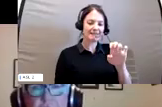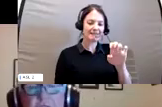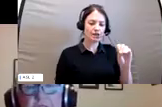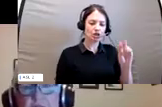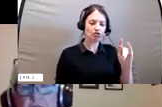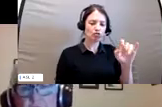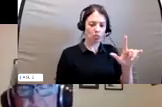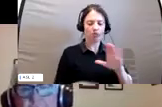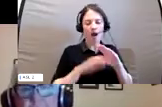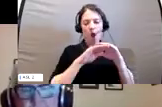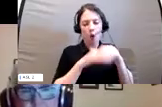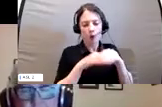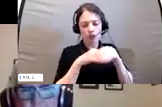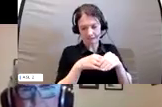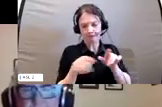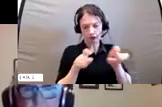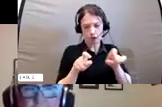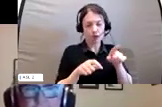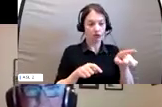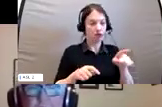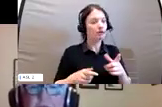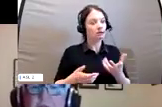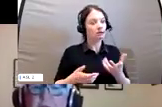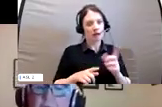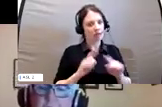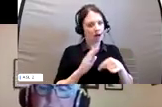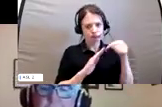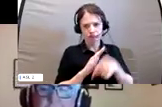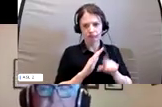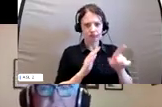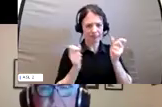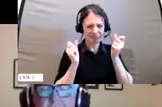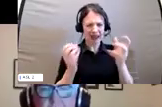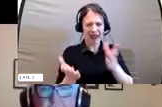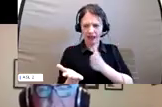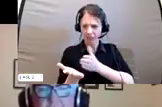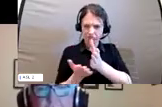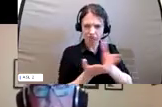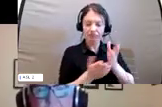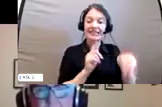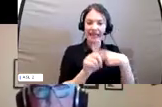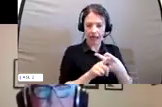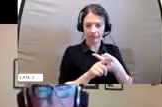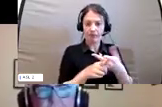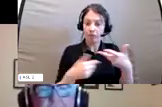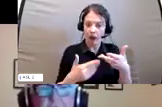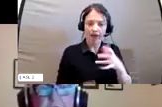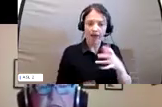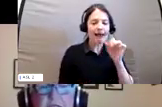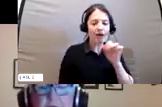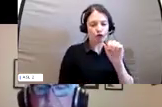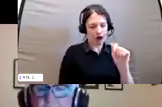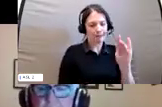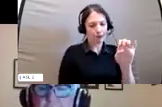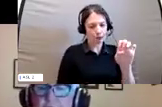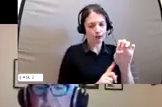and includes a lot of aspects of elder abuse. However, I think the standout thing with our